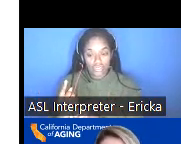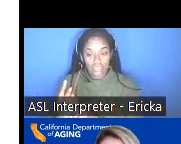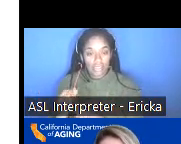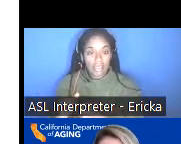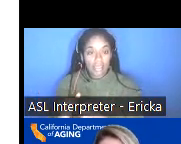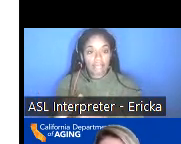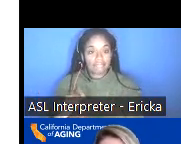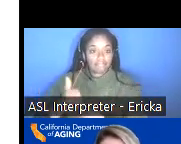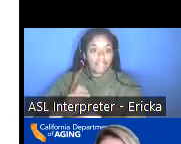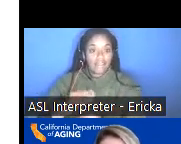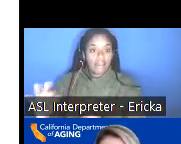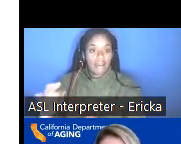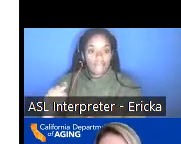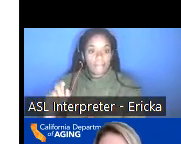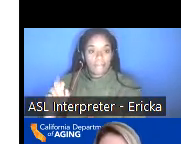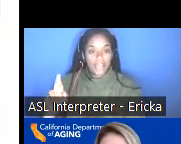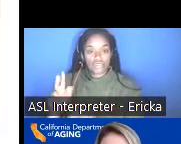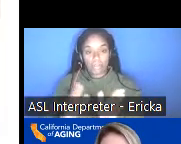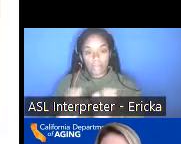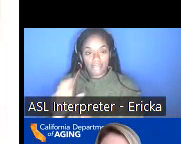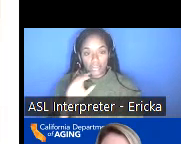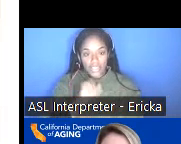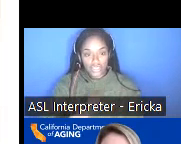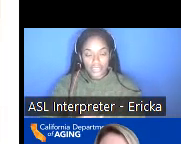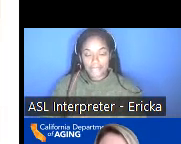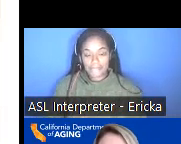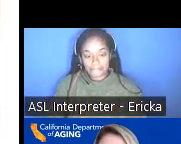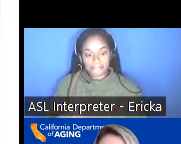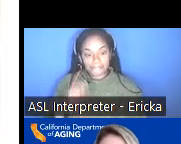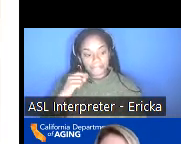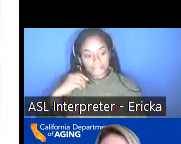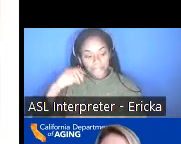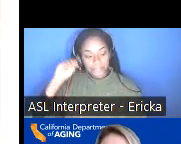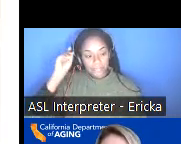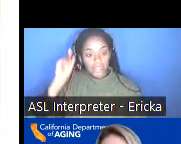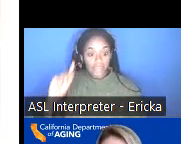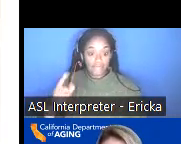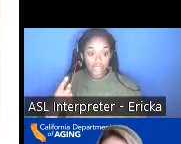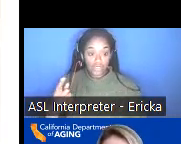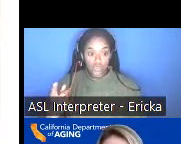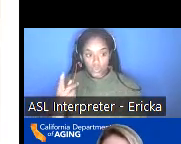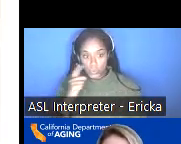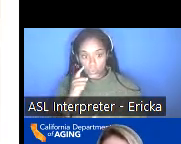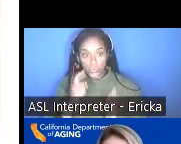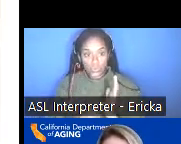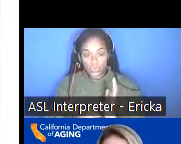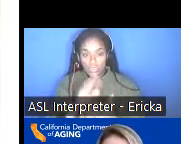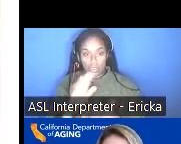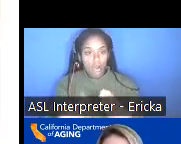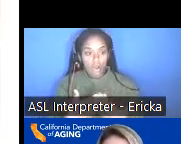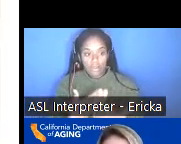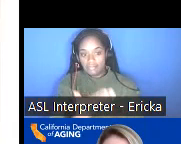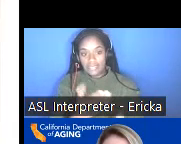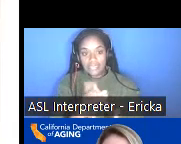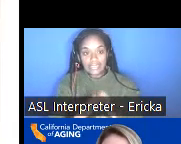the Master Plan for Aging. Next slide, please. So first, again, you can see all of this in detail in